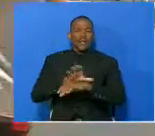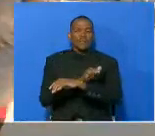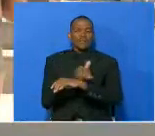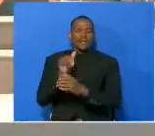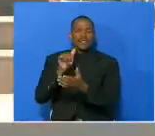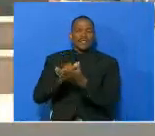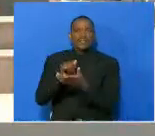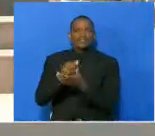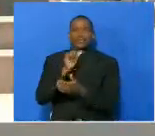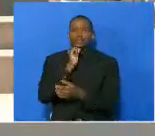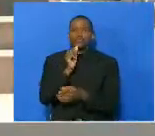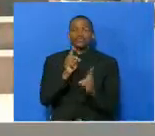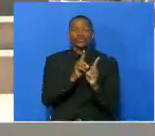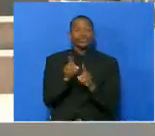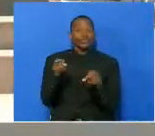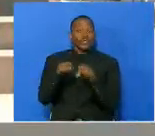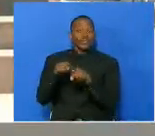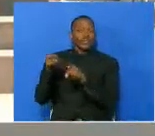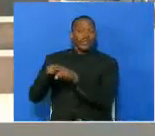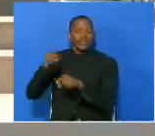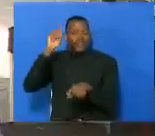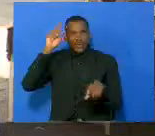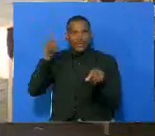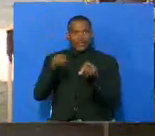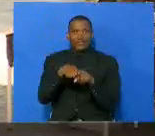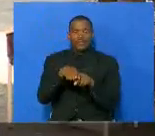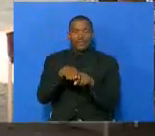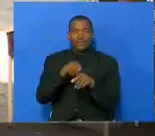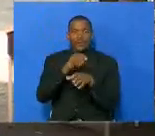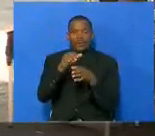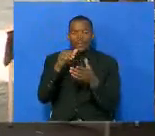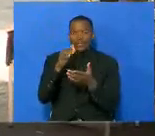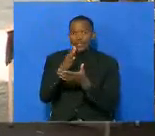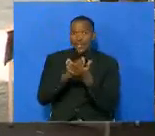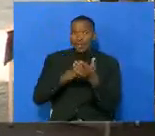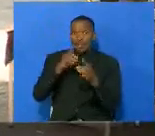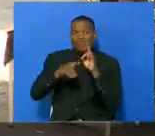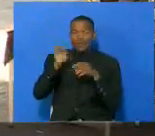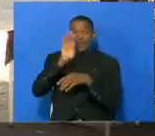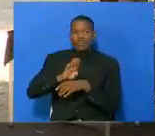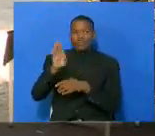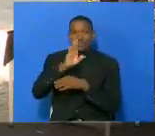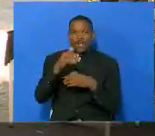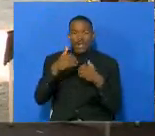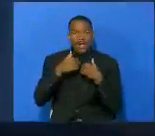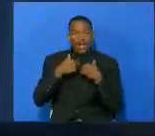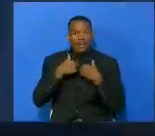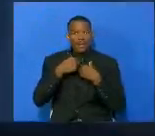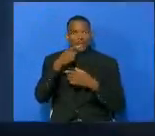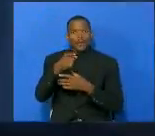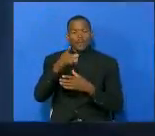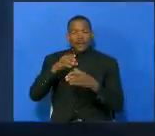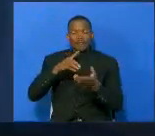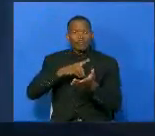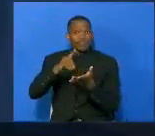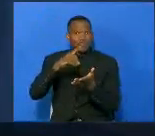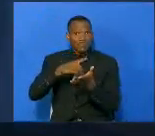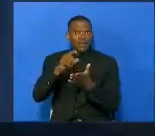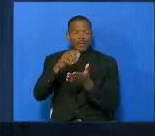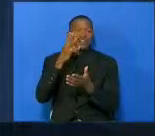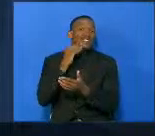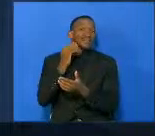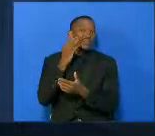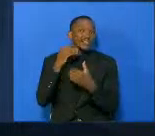tse di sa diragatse ditumelano ba ke bangwe Batswana ba ba nang le maitemogelo a go duela dikhamphane tsa